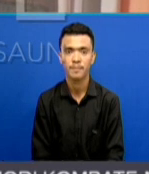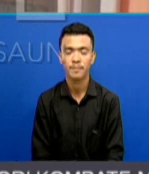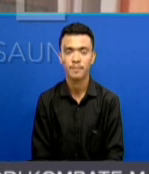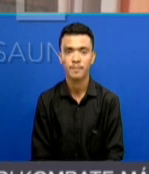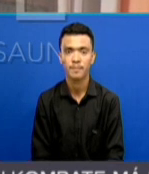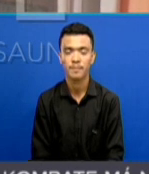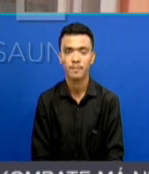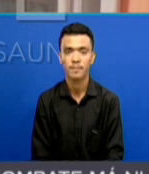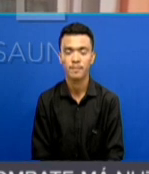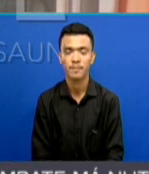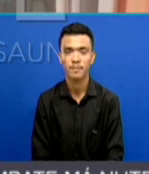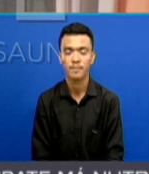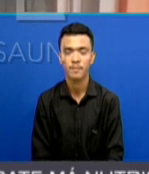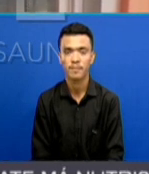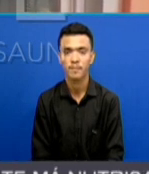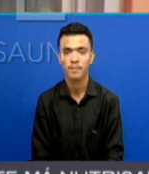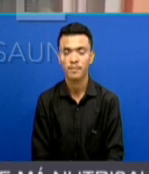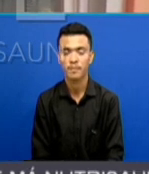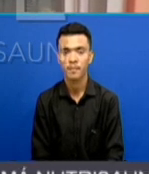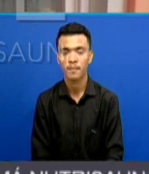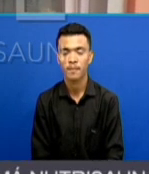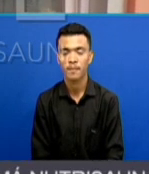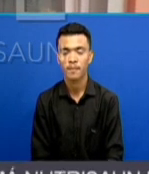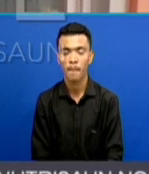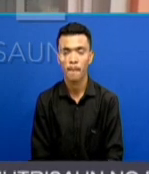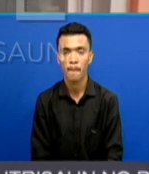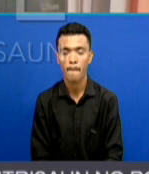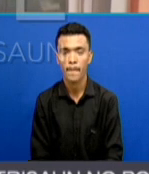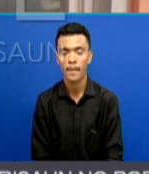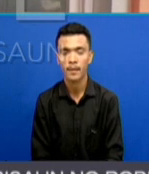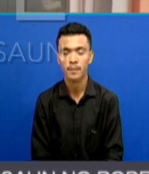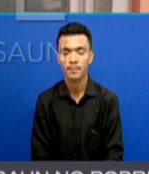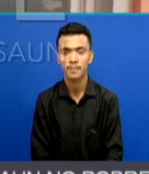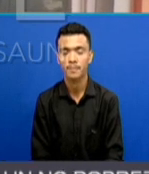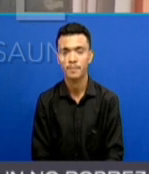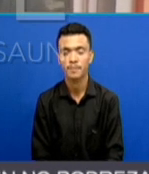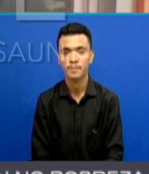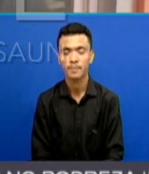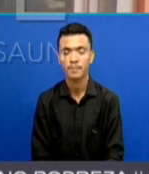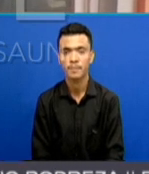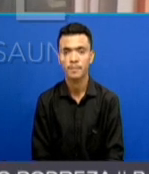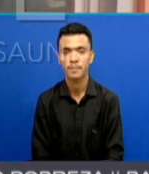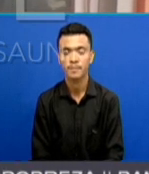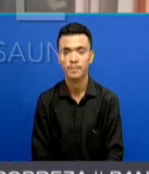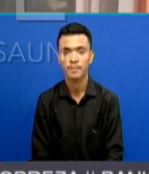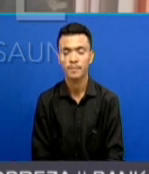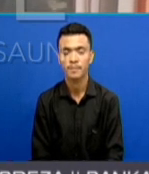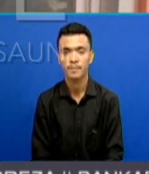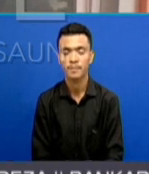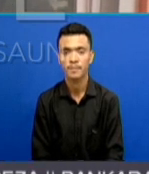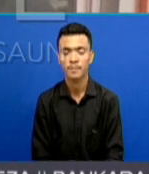as education, health, and water supply. And through